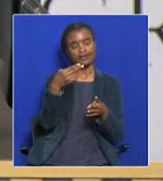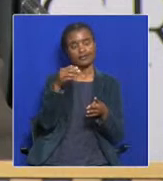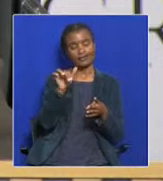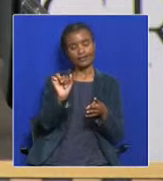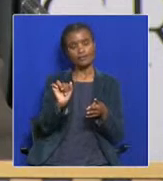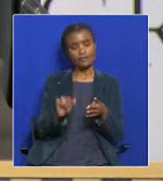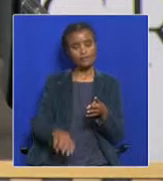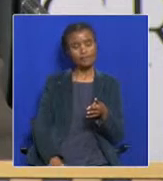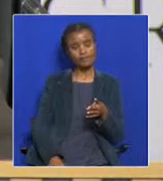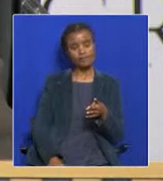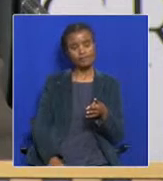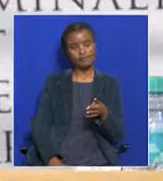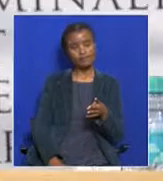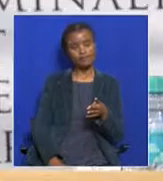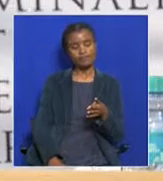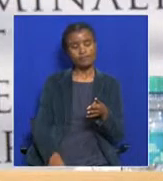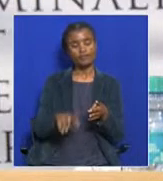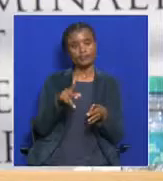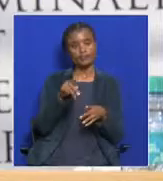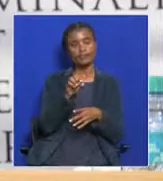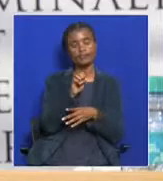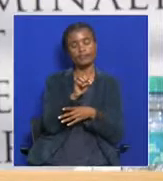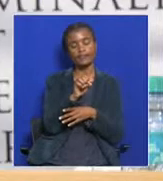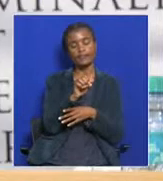And that's your area, okay.